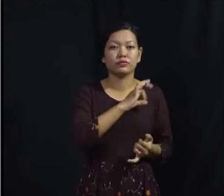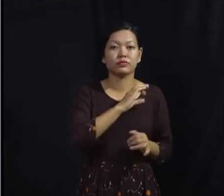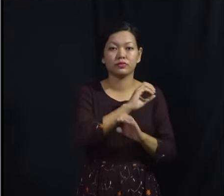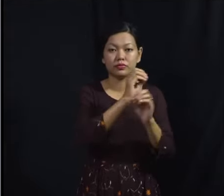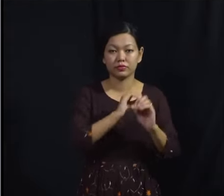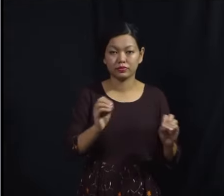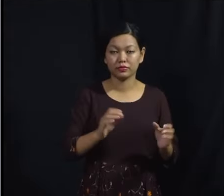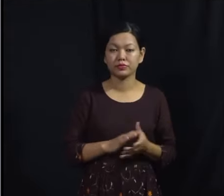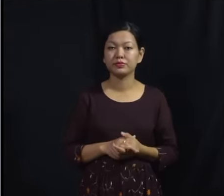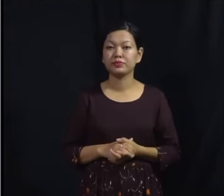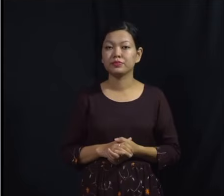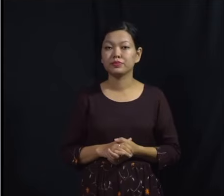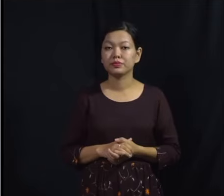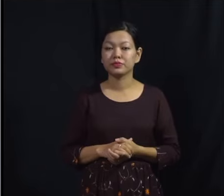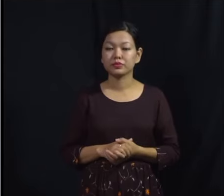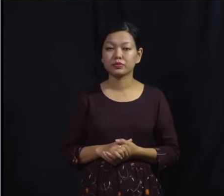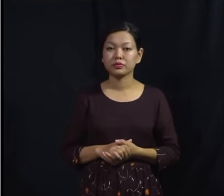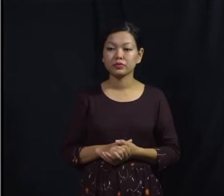detail what those are.